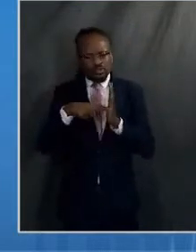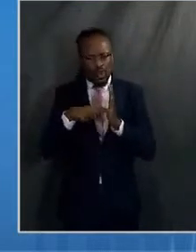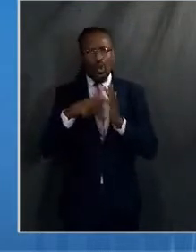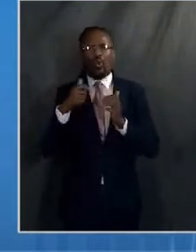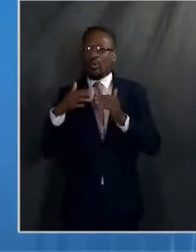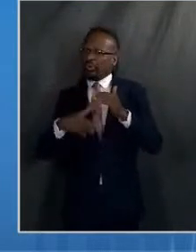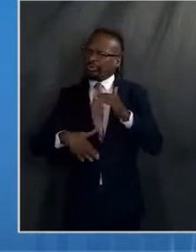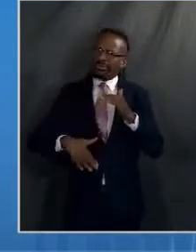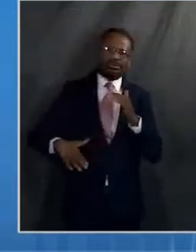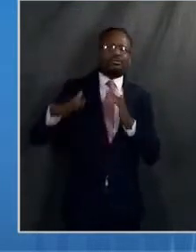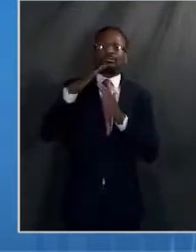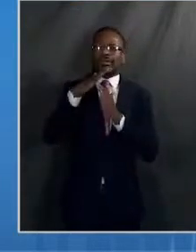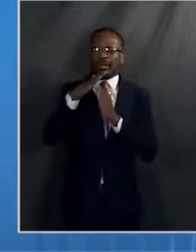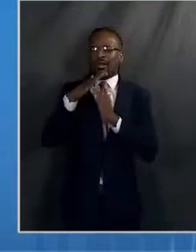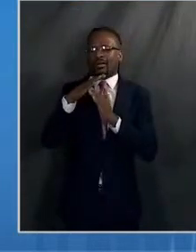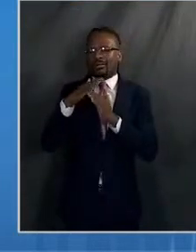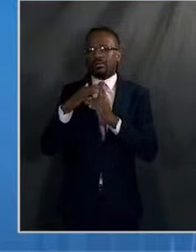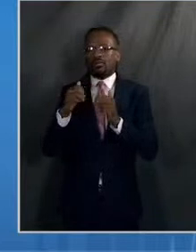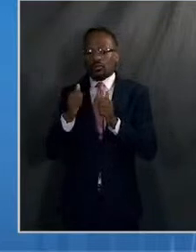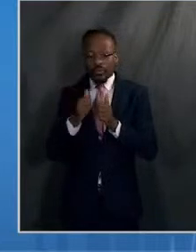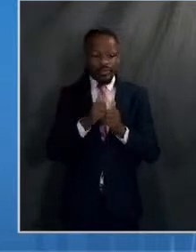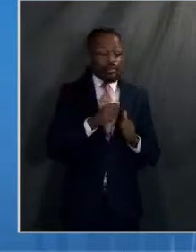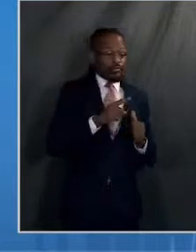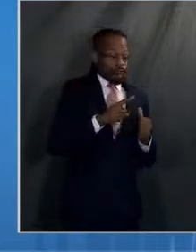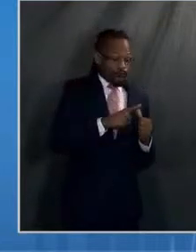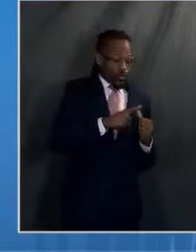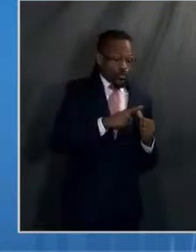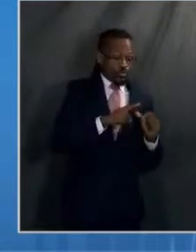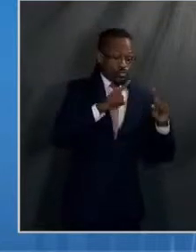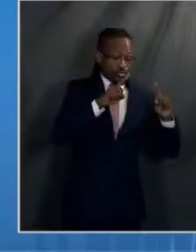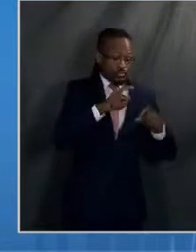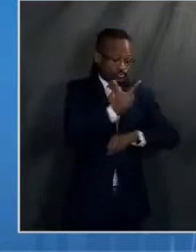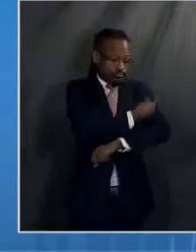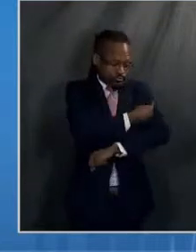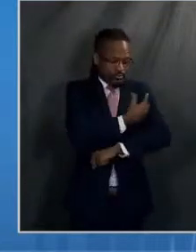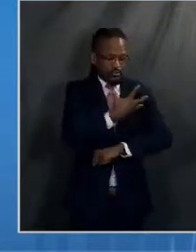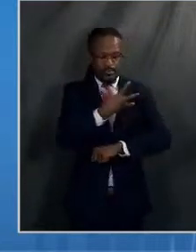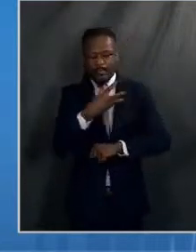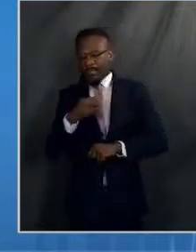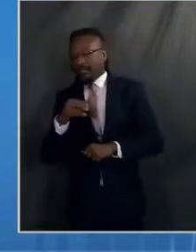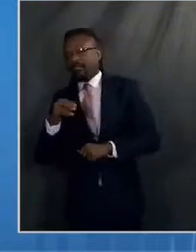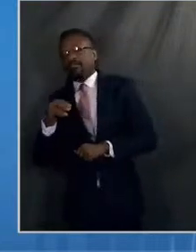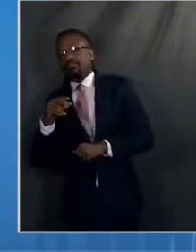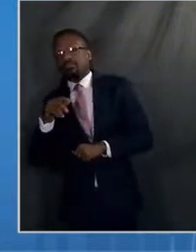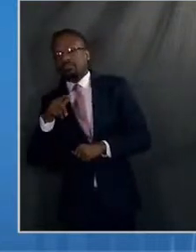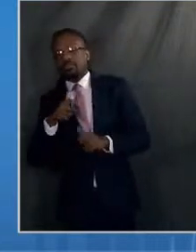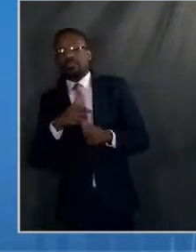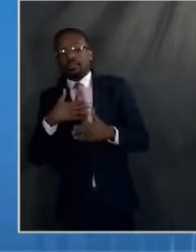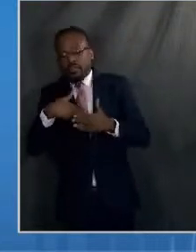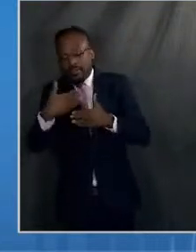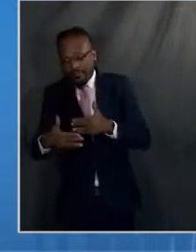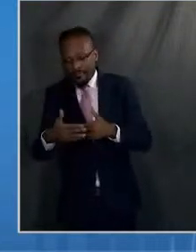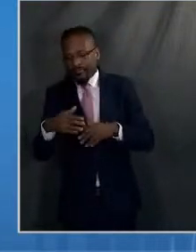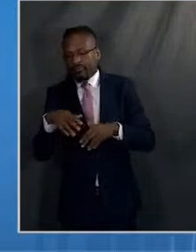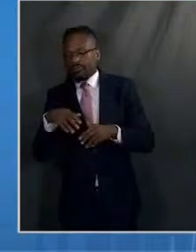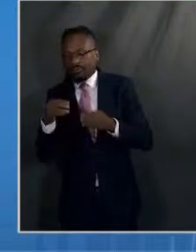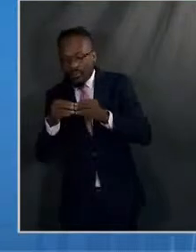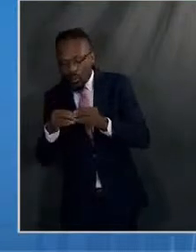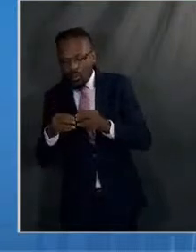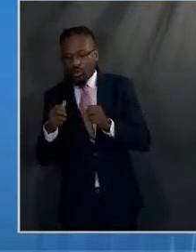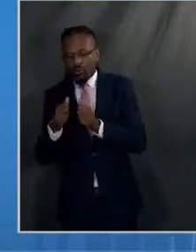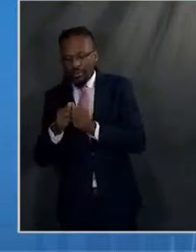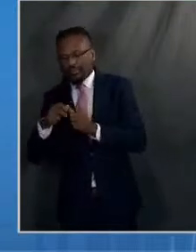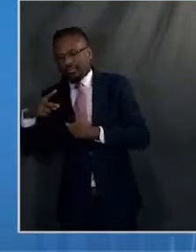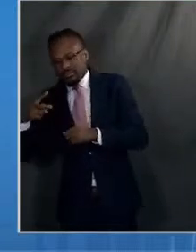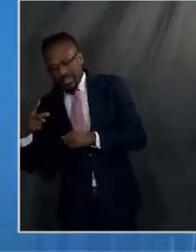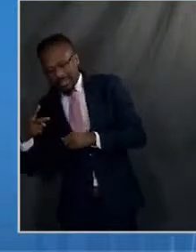prime followed by a boost, 21 days with Pfizer and 28 days with Moderna. Now, we